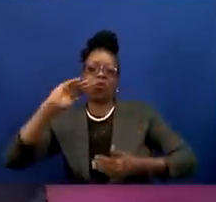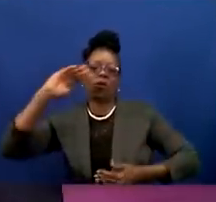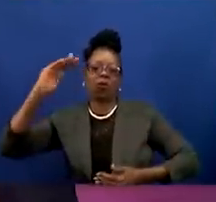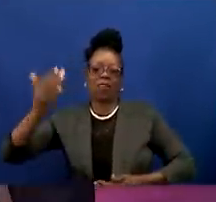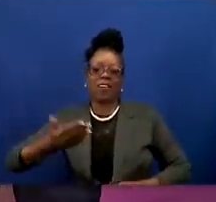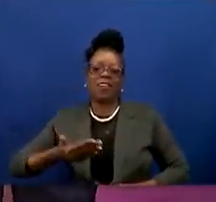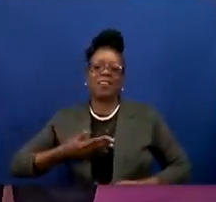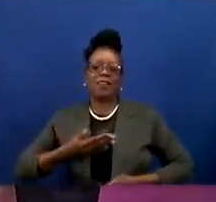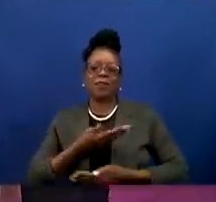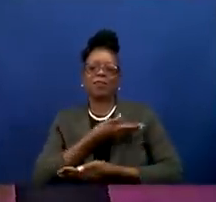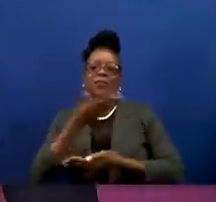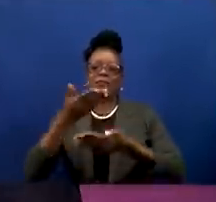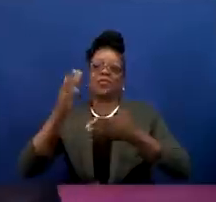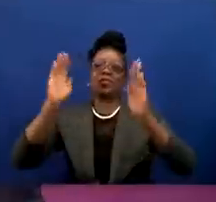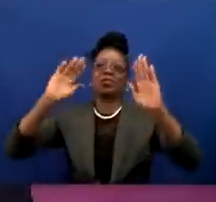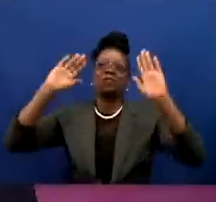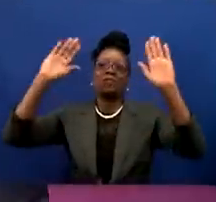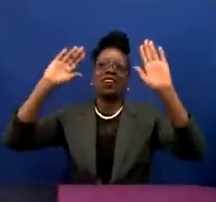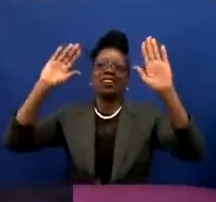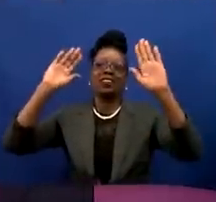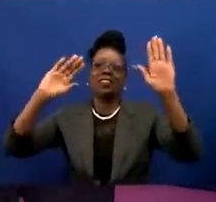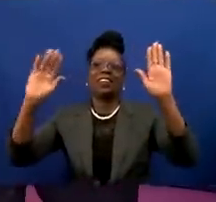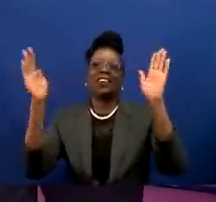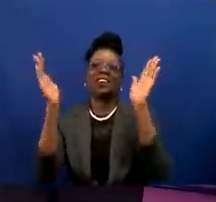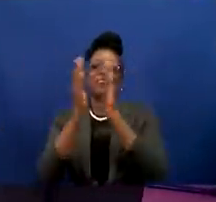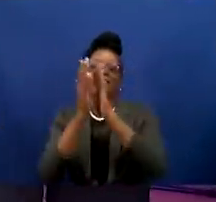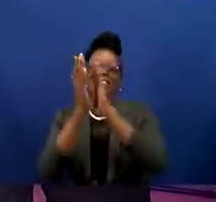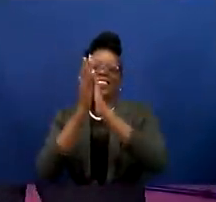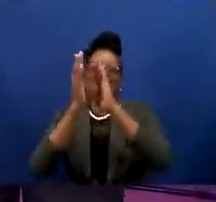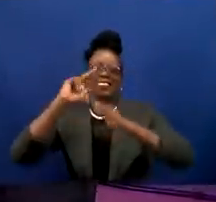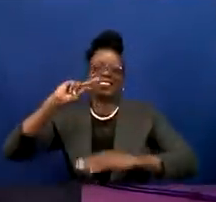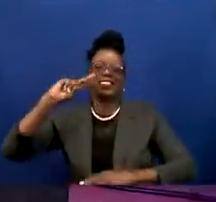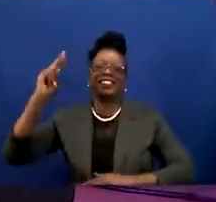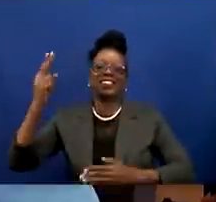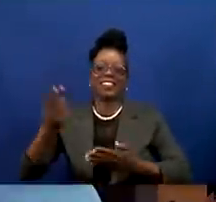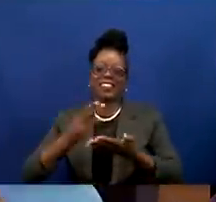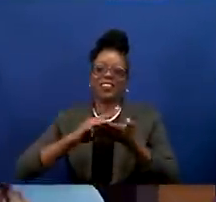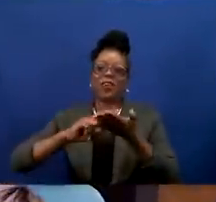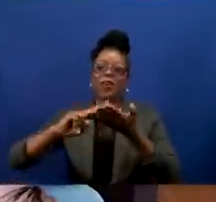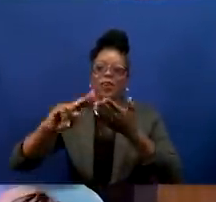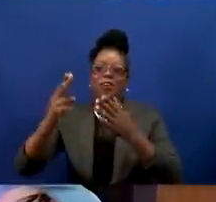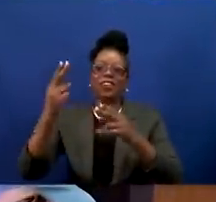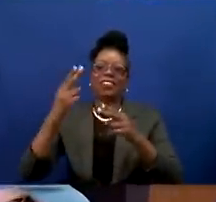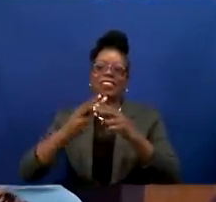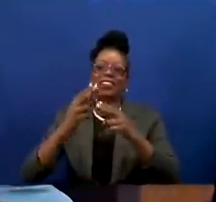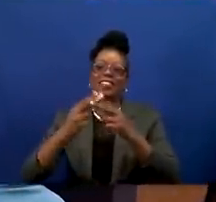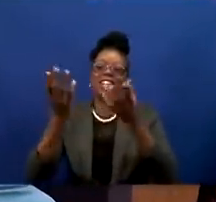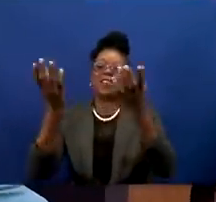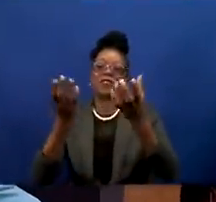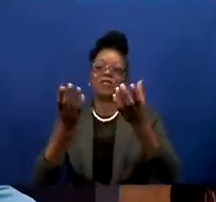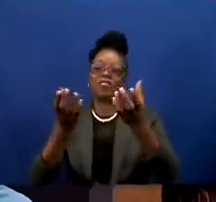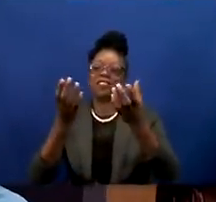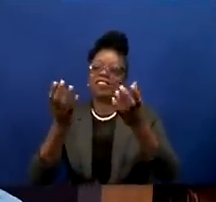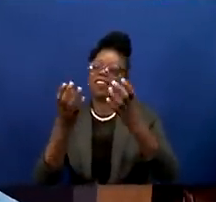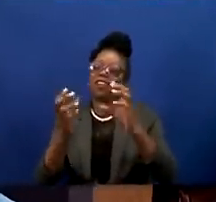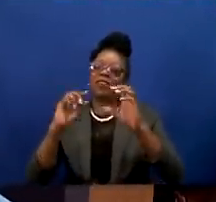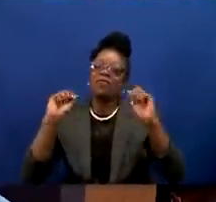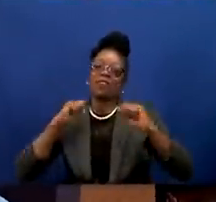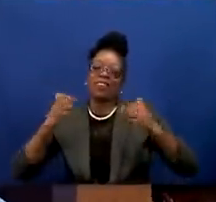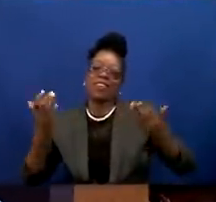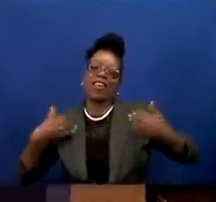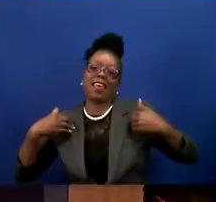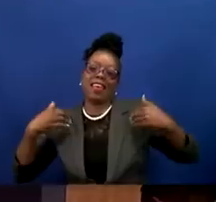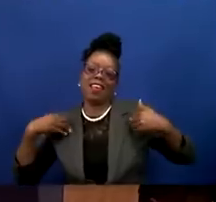His holy name. For the Lord is great and greatly to be praised. Oh, we got you over here,